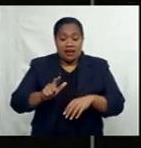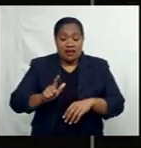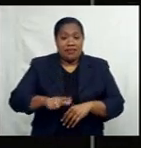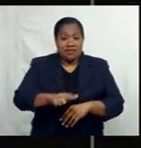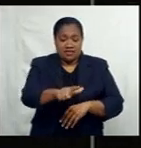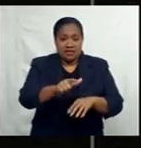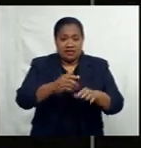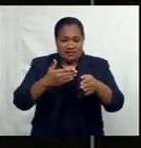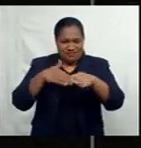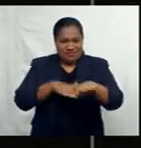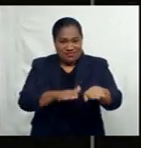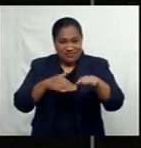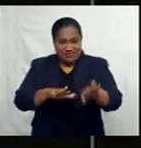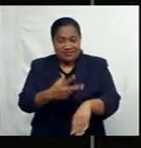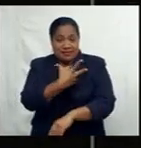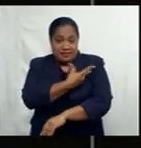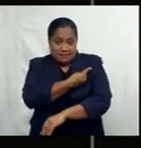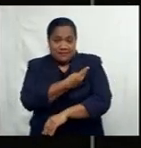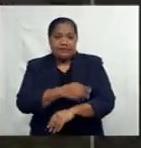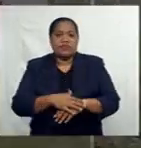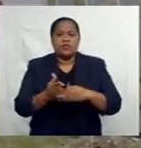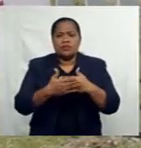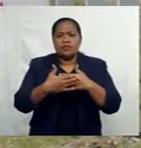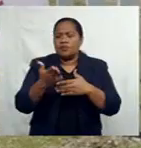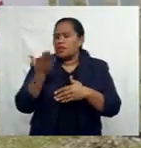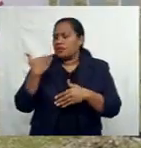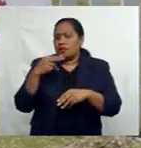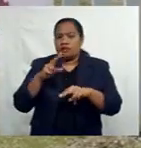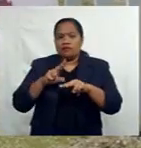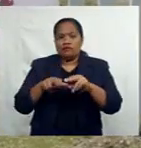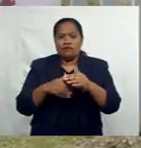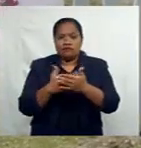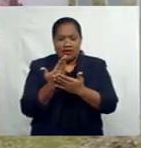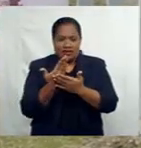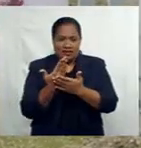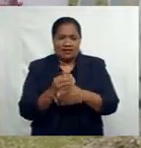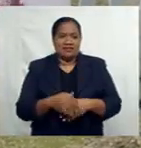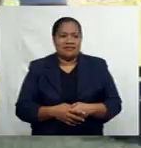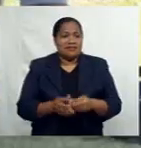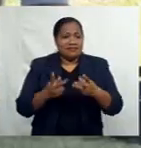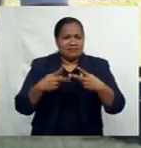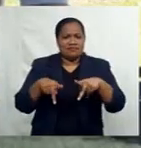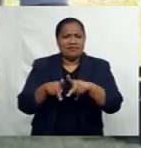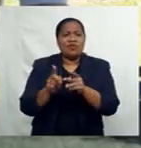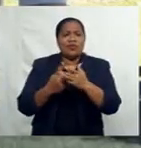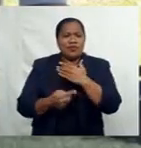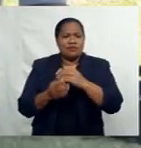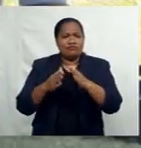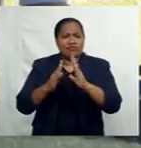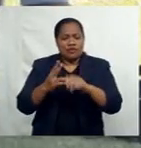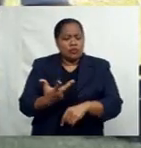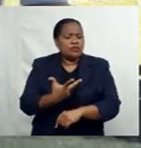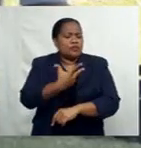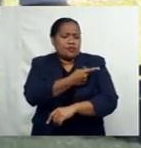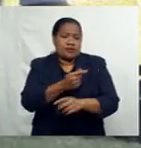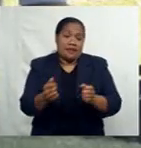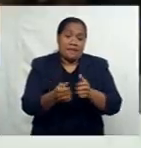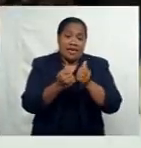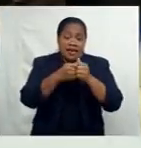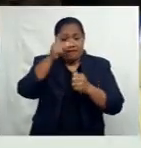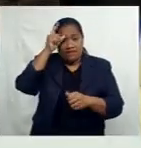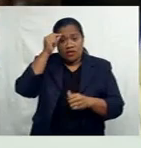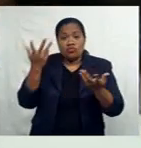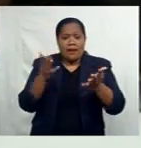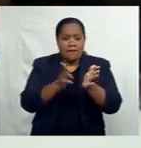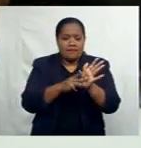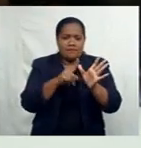people jabbed since it opened last Friday. The drive-through vaccination site has been set up to vaccinate as many Fijians in Madhuata